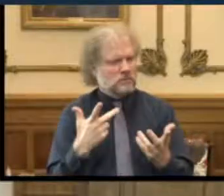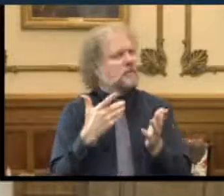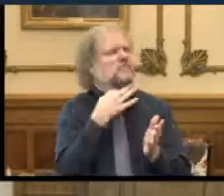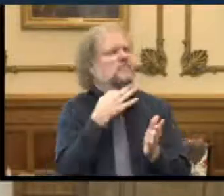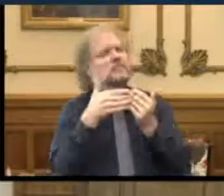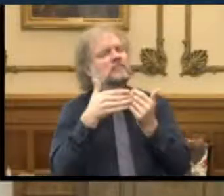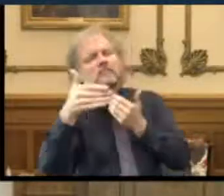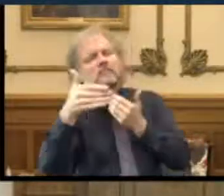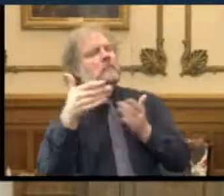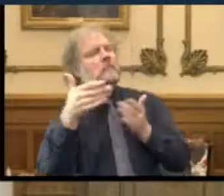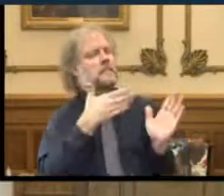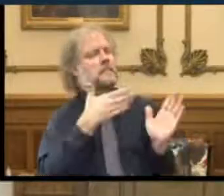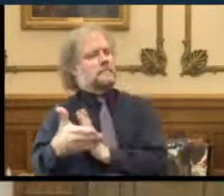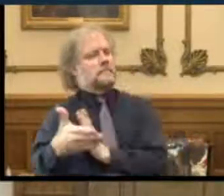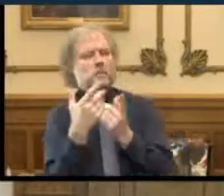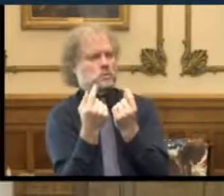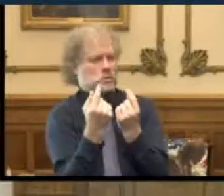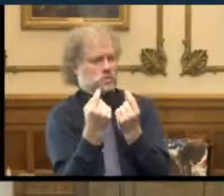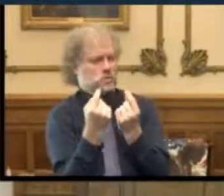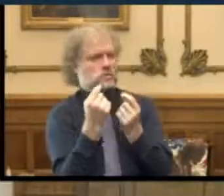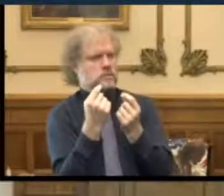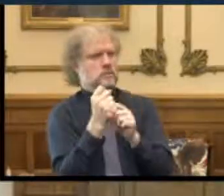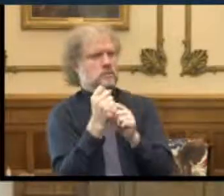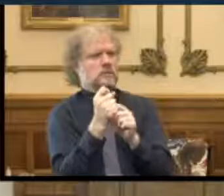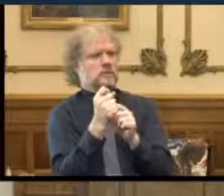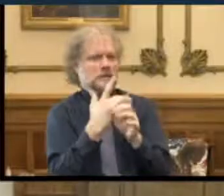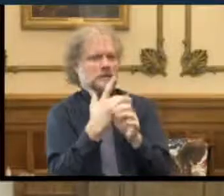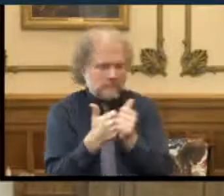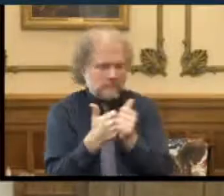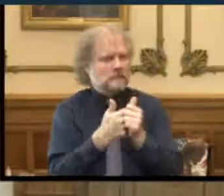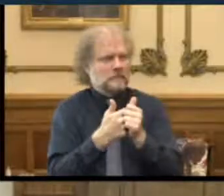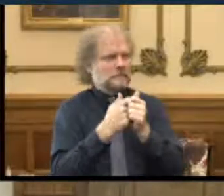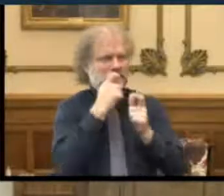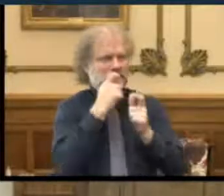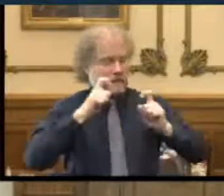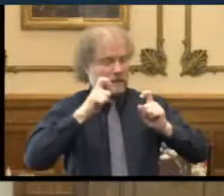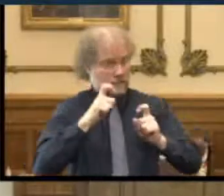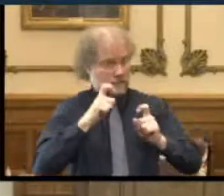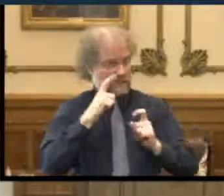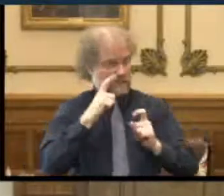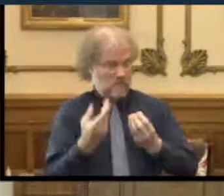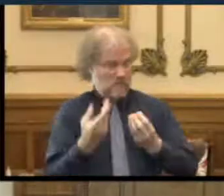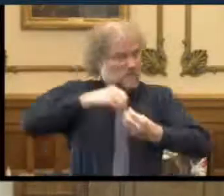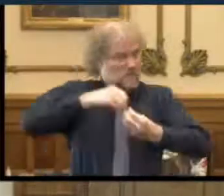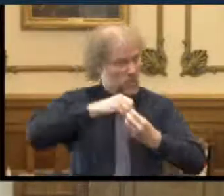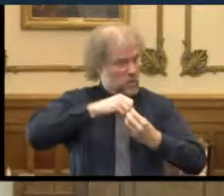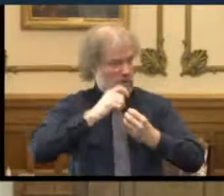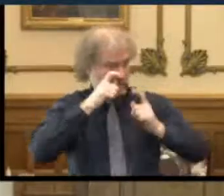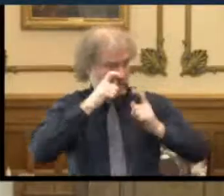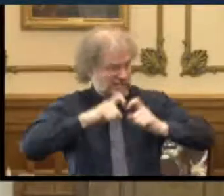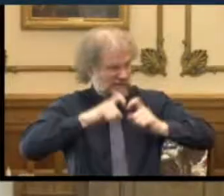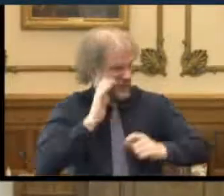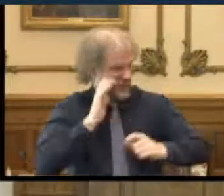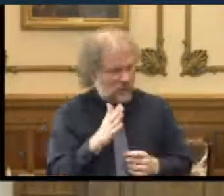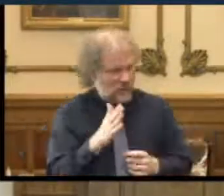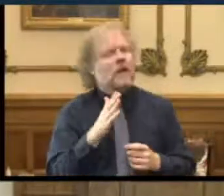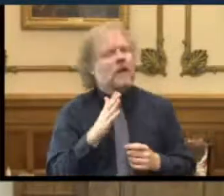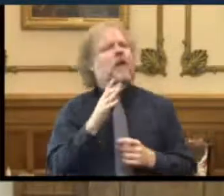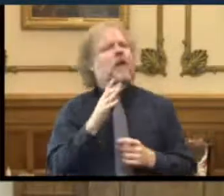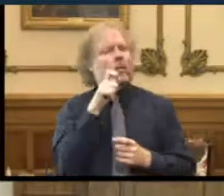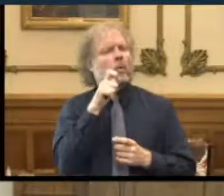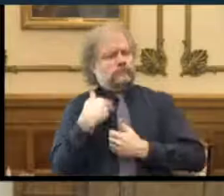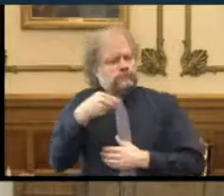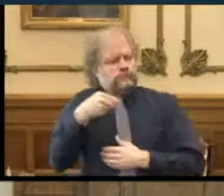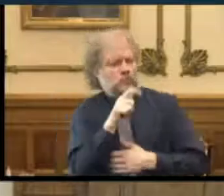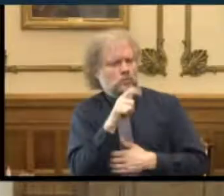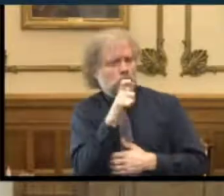moving forward to try and beef up testing? Is there a plan to beef up testing? And also, who pays for that testing? Is that